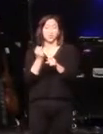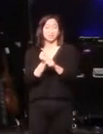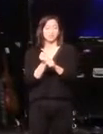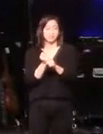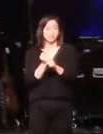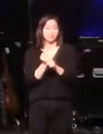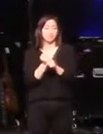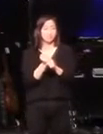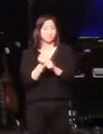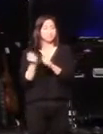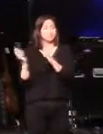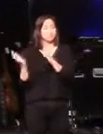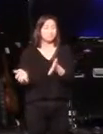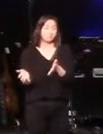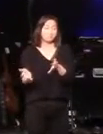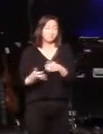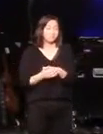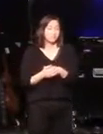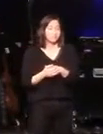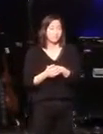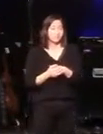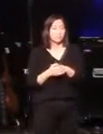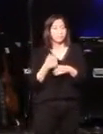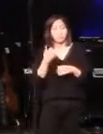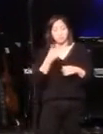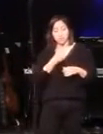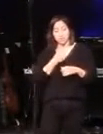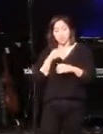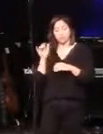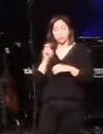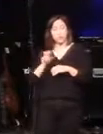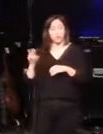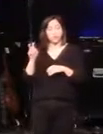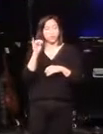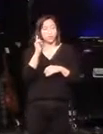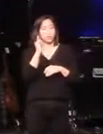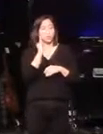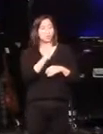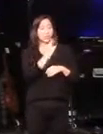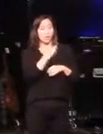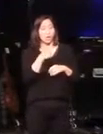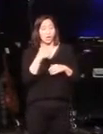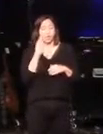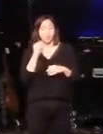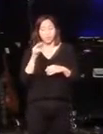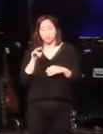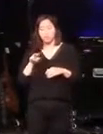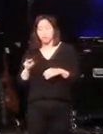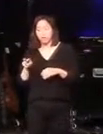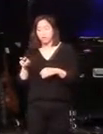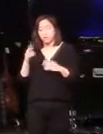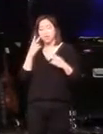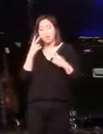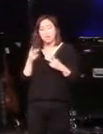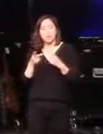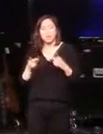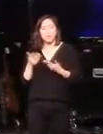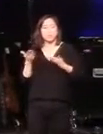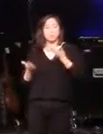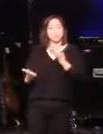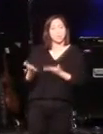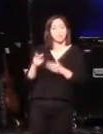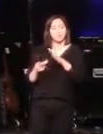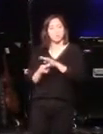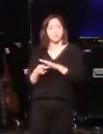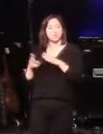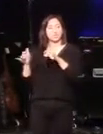where Paul would have been kept. This is the place he would have taken off of when he finally was left. But for 2 years, he's hanging out. So it's kind of like they didn't know to